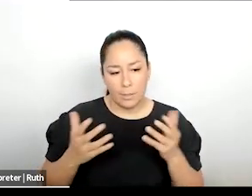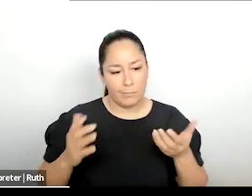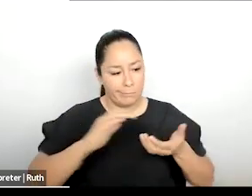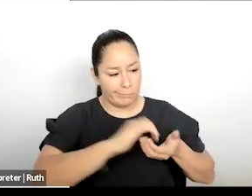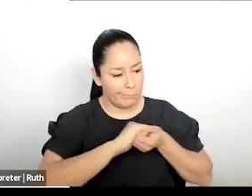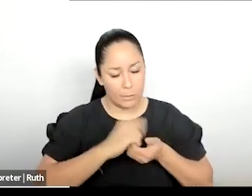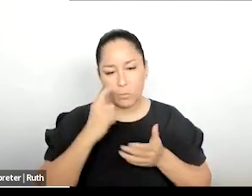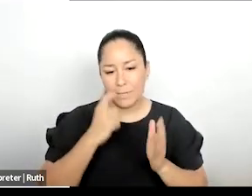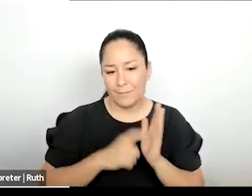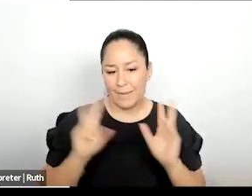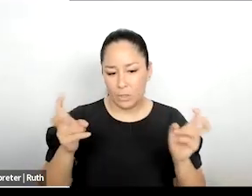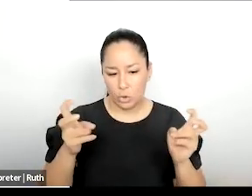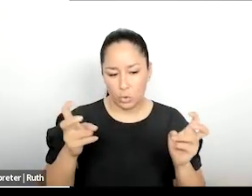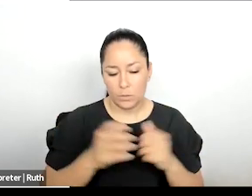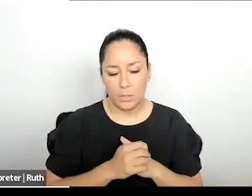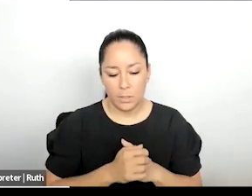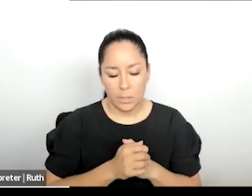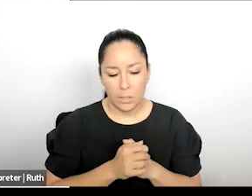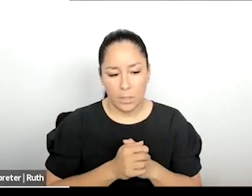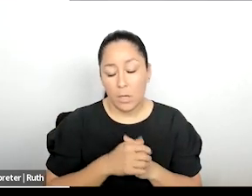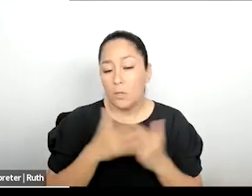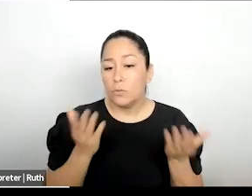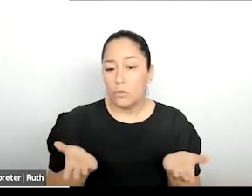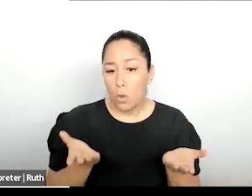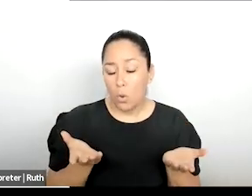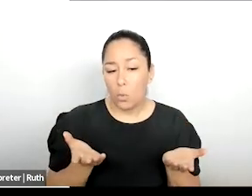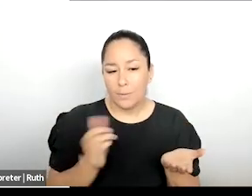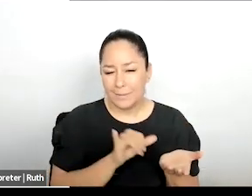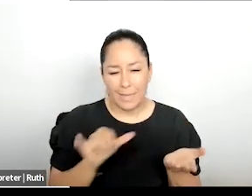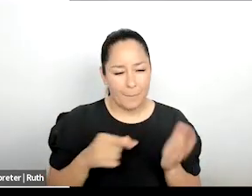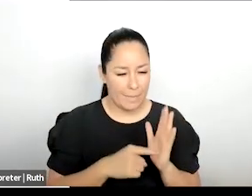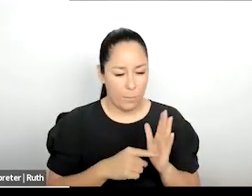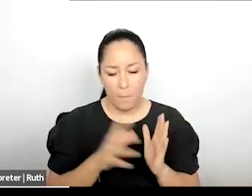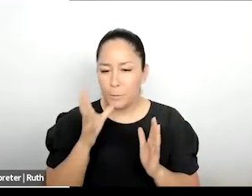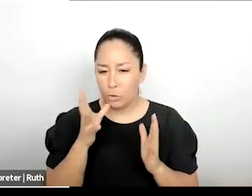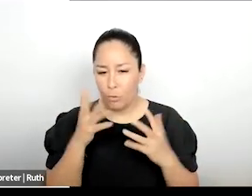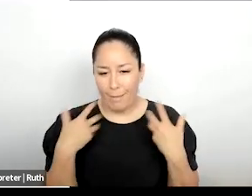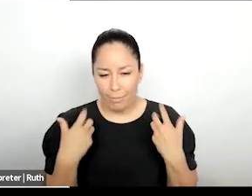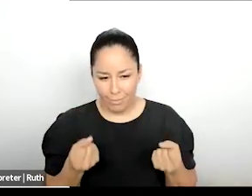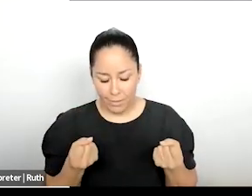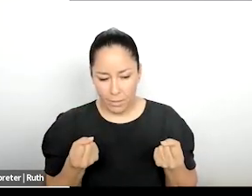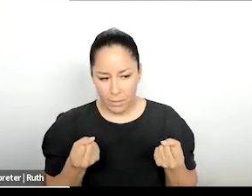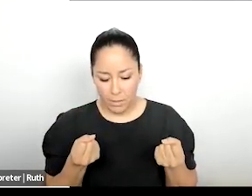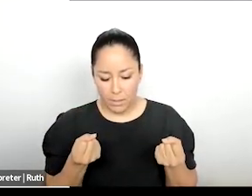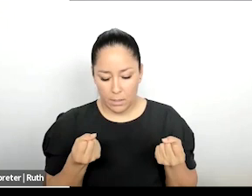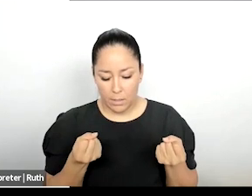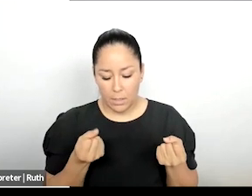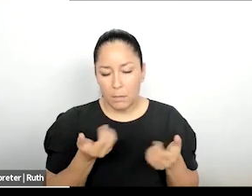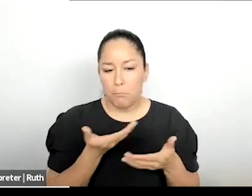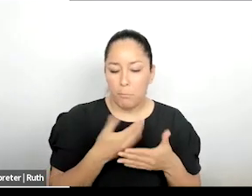identify the issues. So using that same example of maternal health, how have